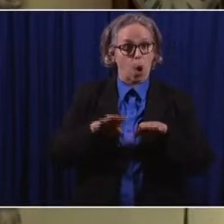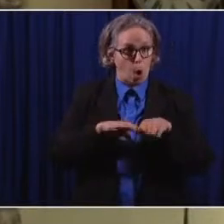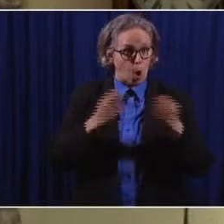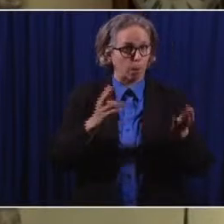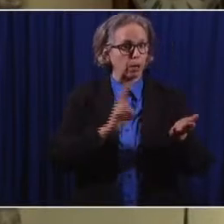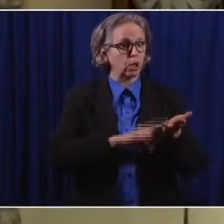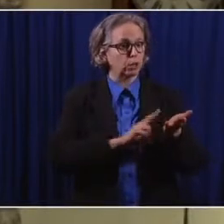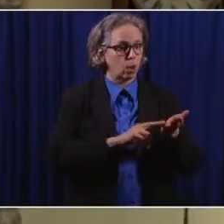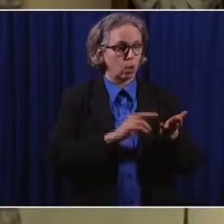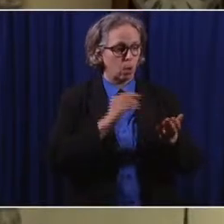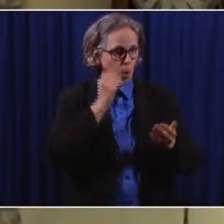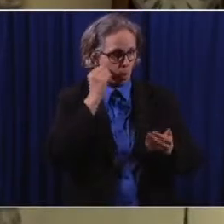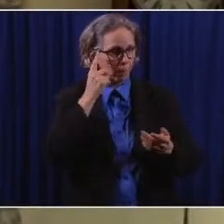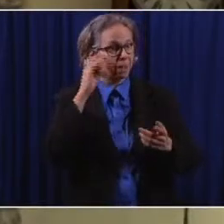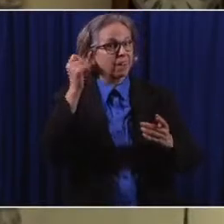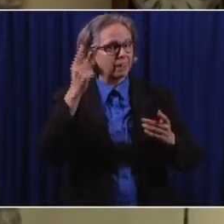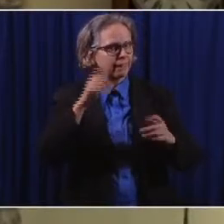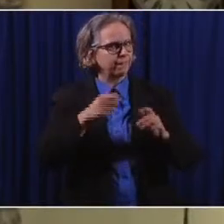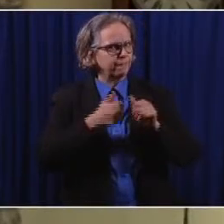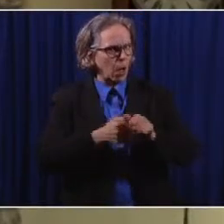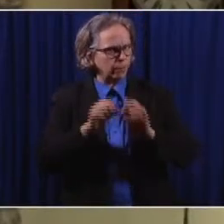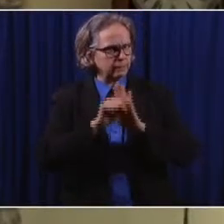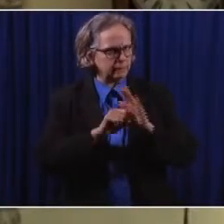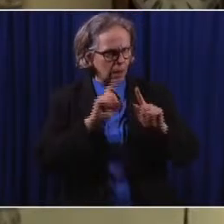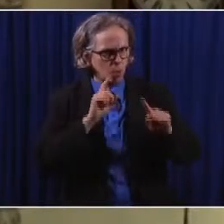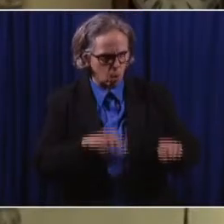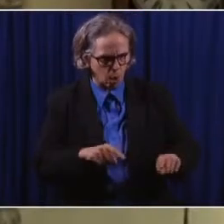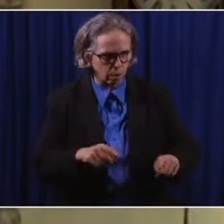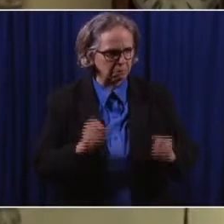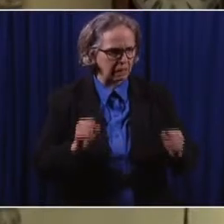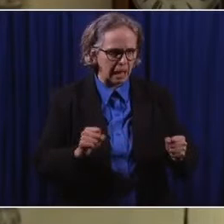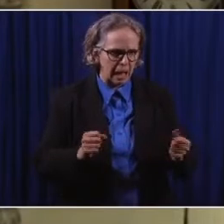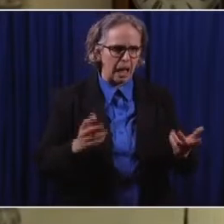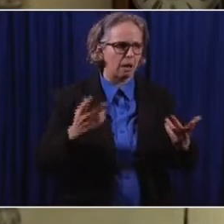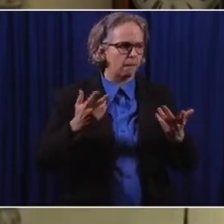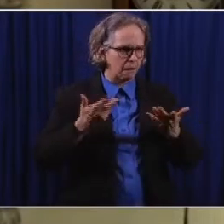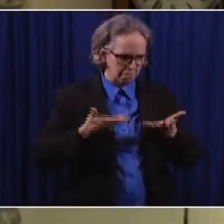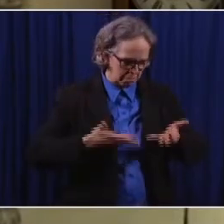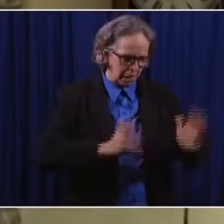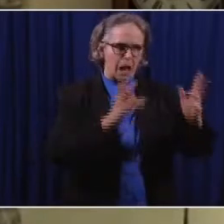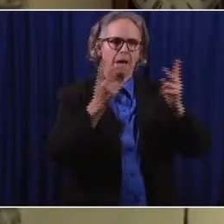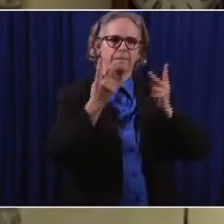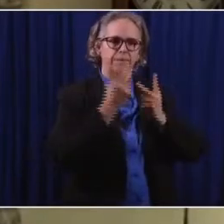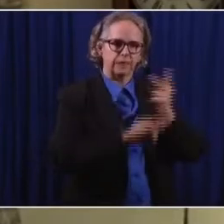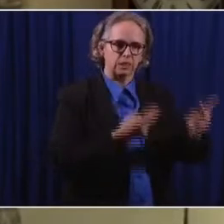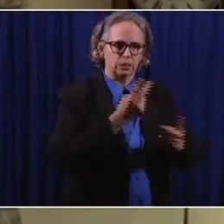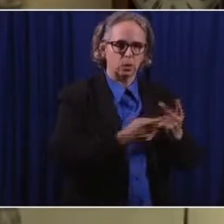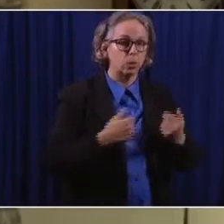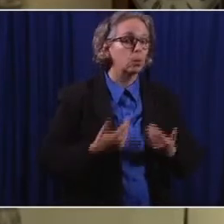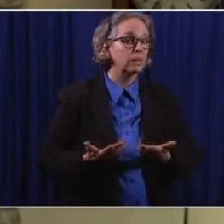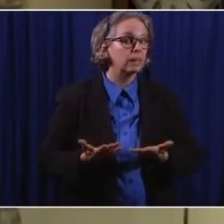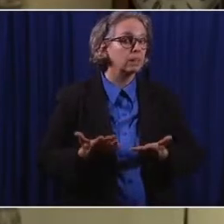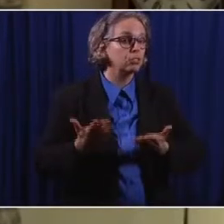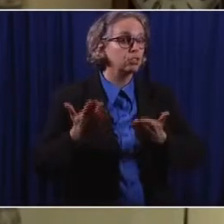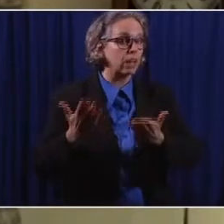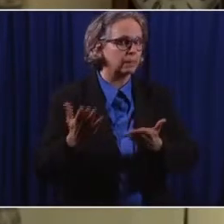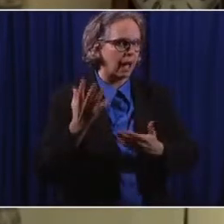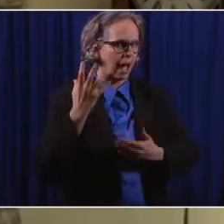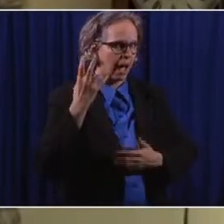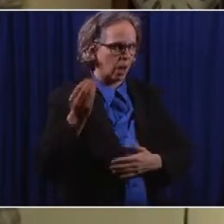provide visitation. We suggest and say that it should be outside. We know that winter will come